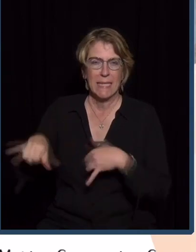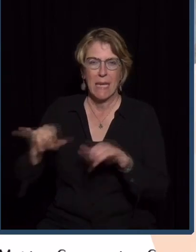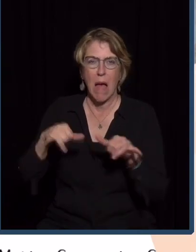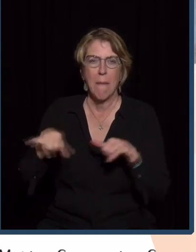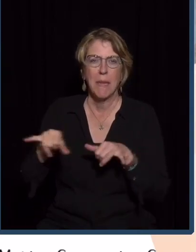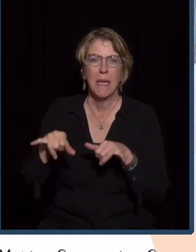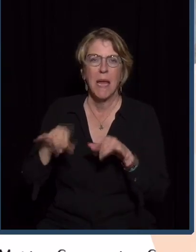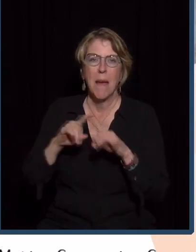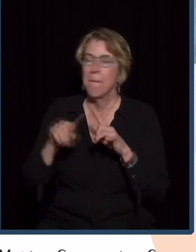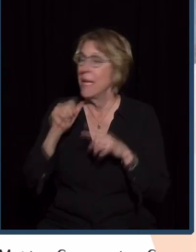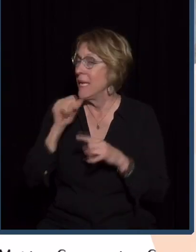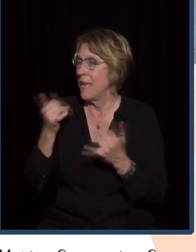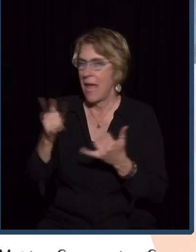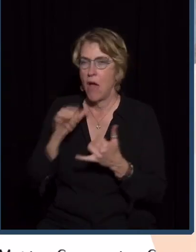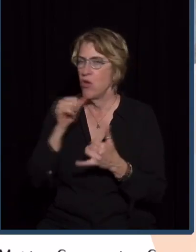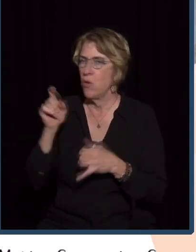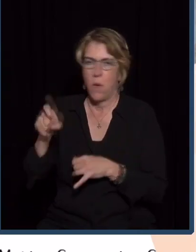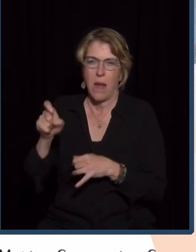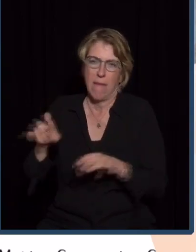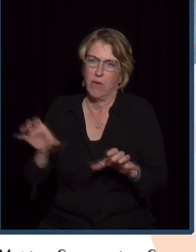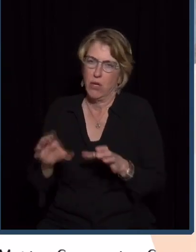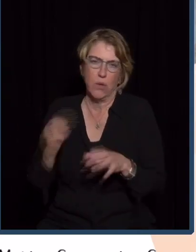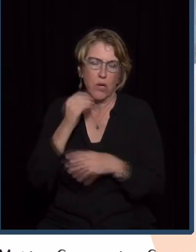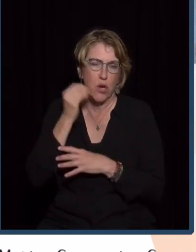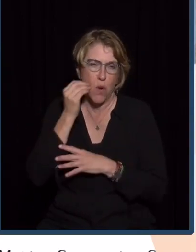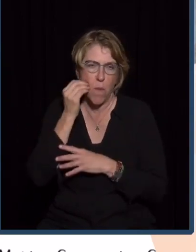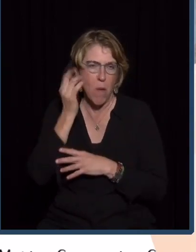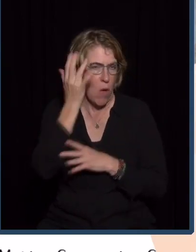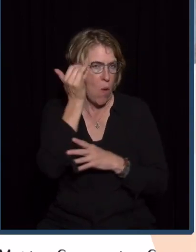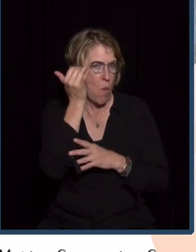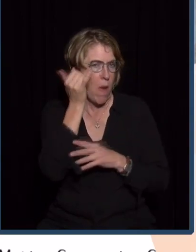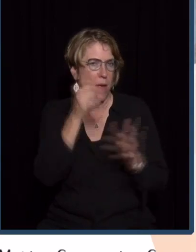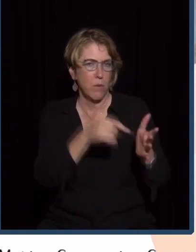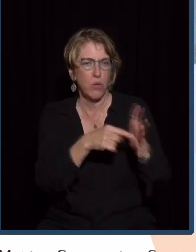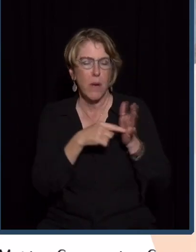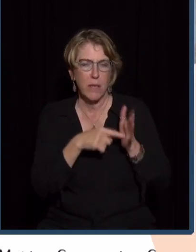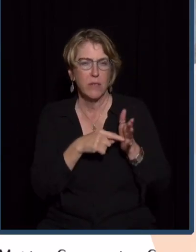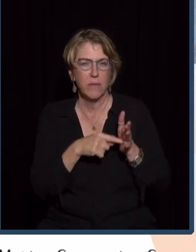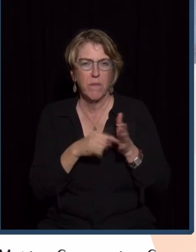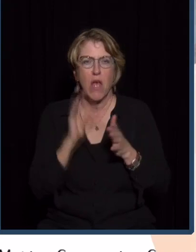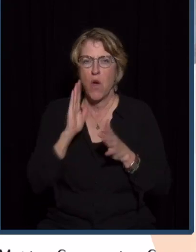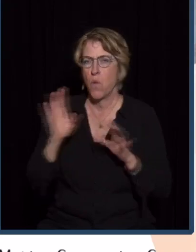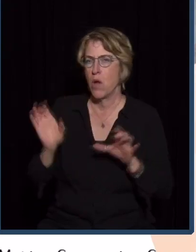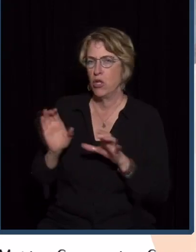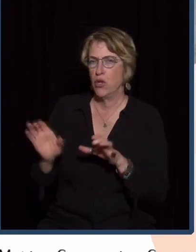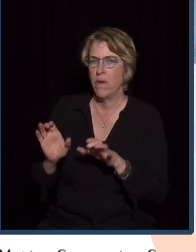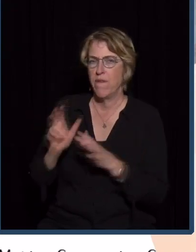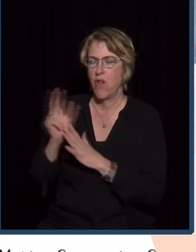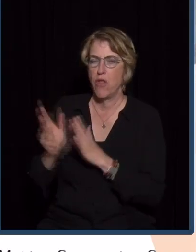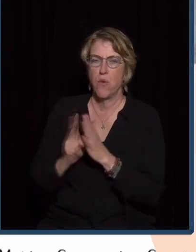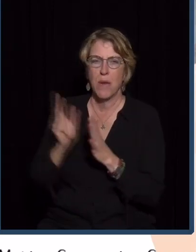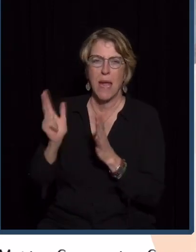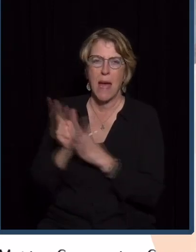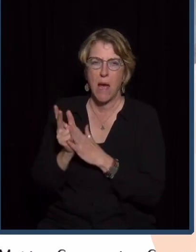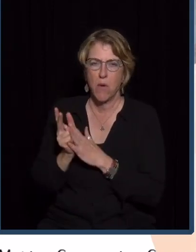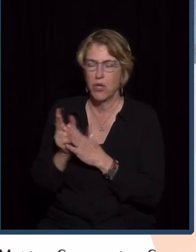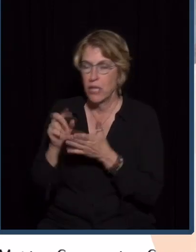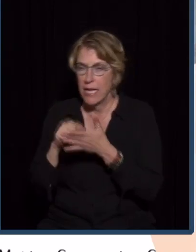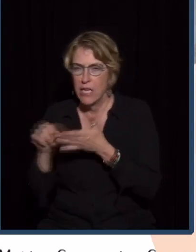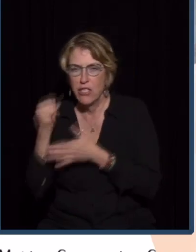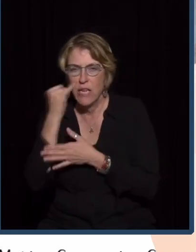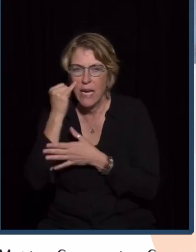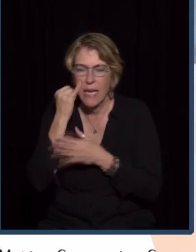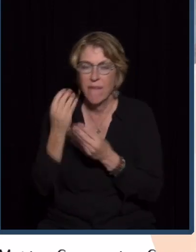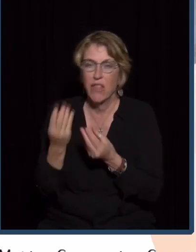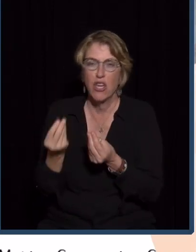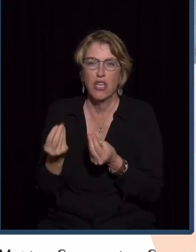that no one has to do this work at home. Yeah, It takes a little while. Yeah, we'll braise those short ribs for at least 3 hours. We'll check them to make sure they're nice and